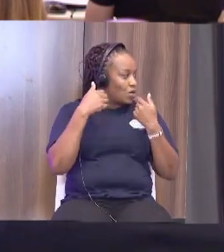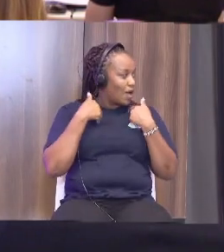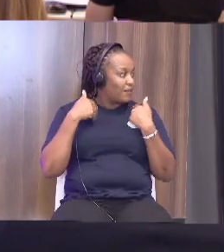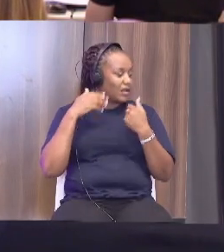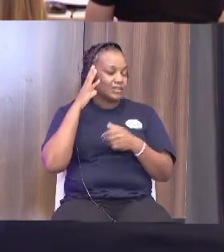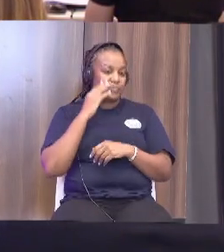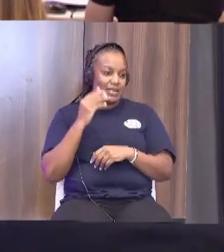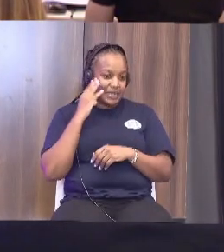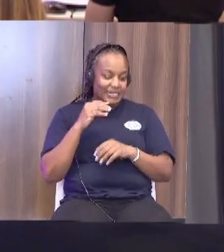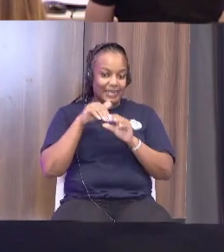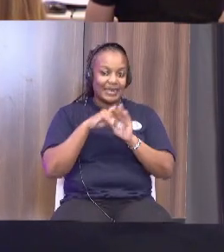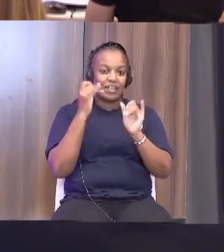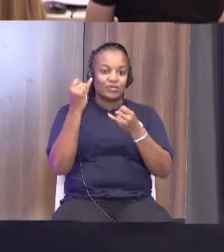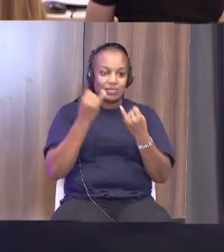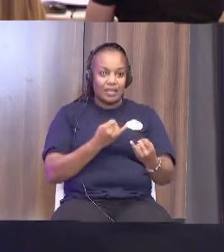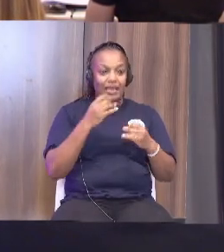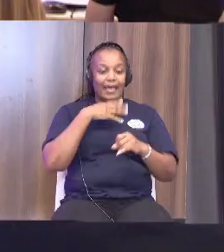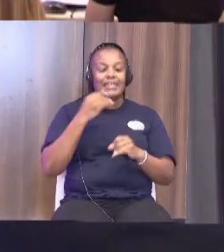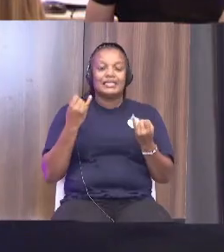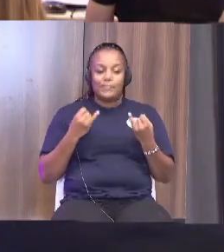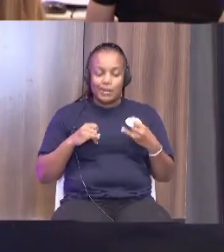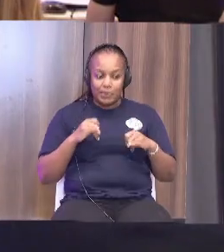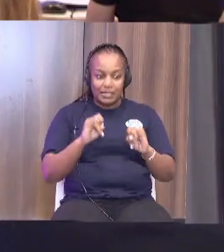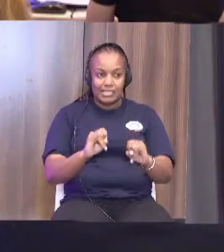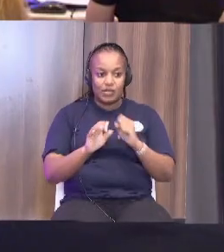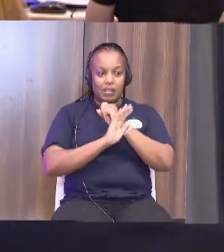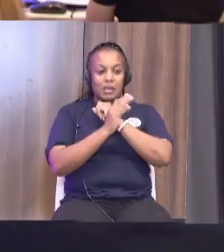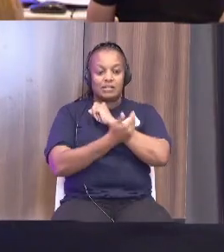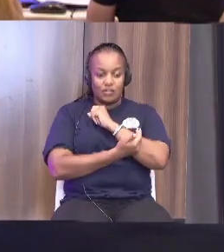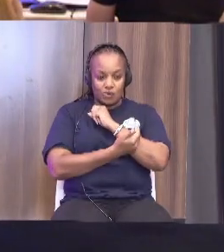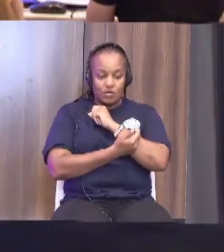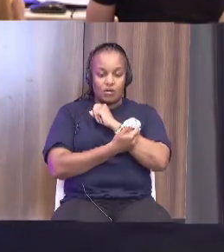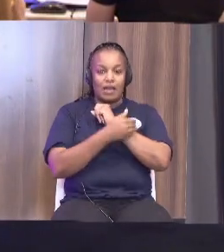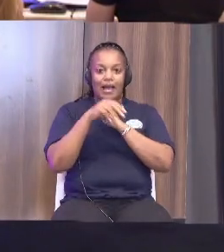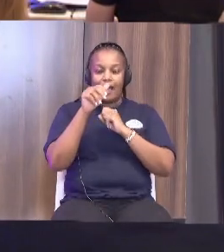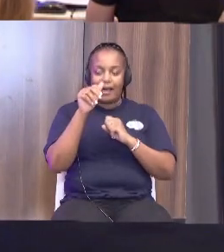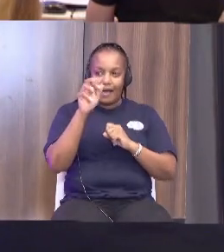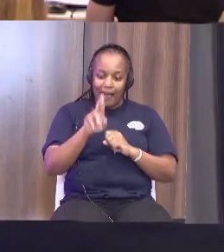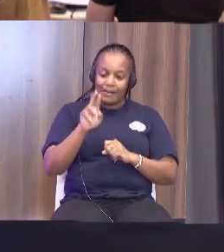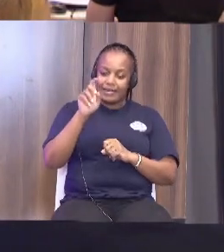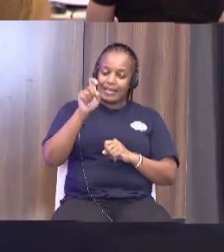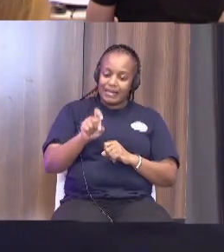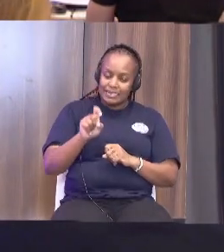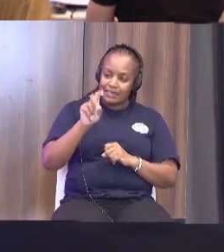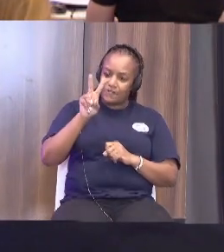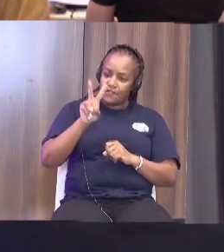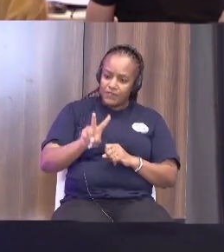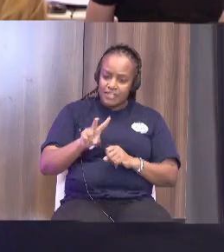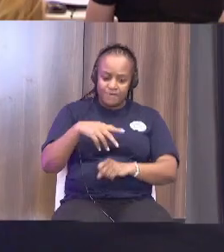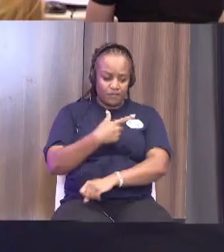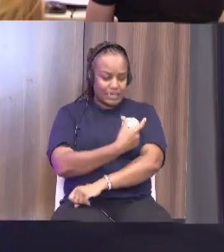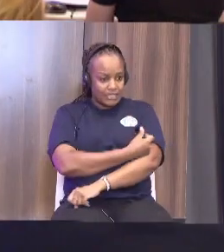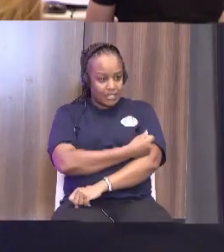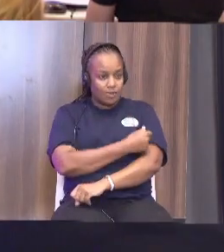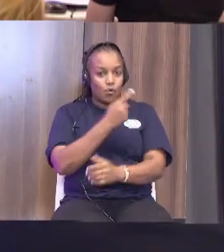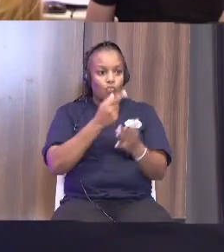in introducing and implementing the maternal RSV vaccine. So what do you think will be the